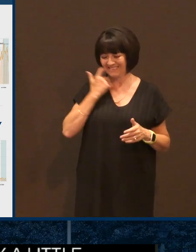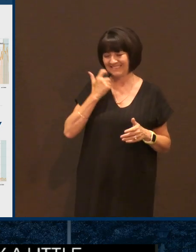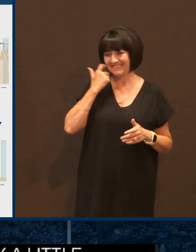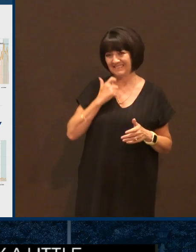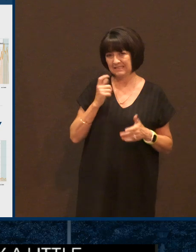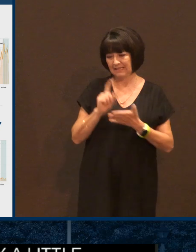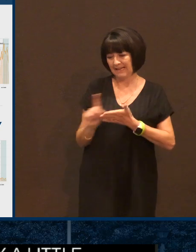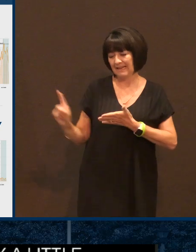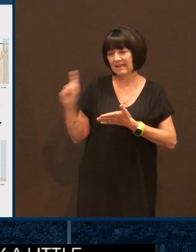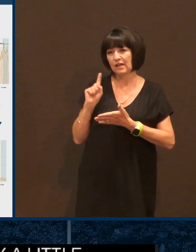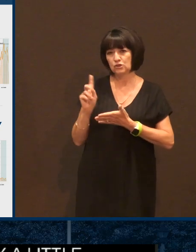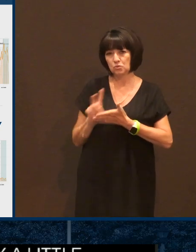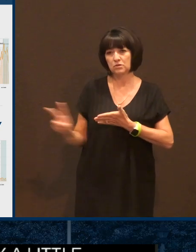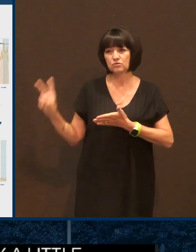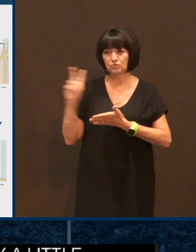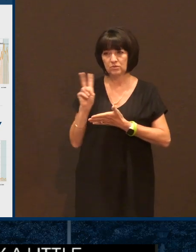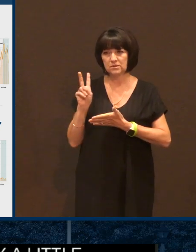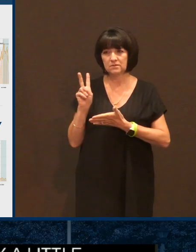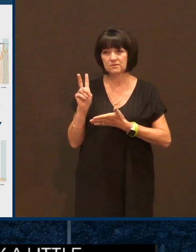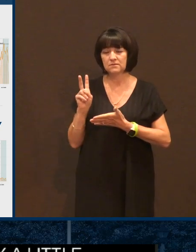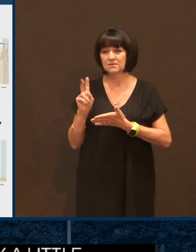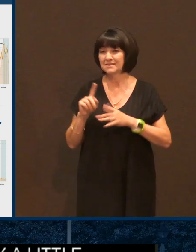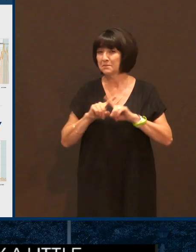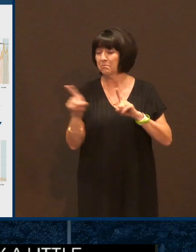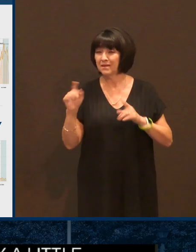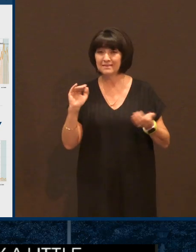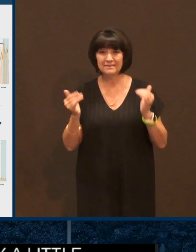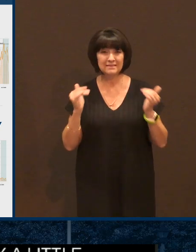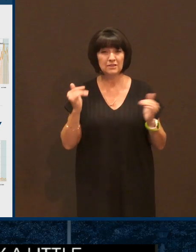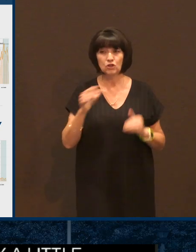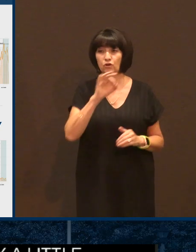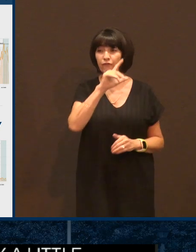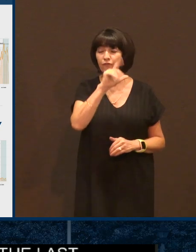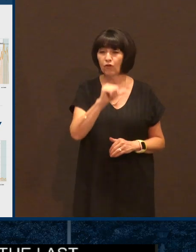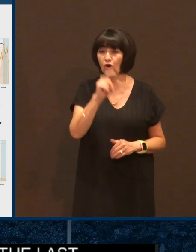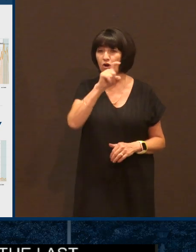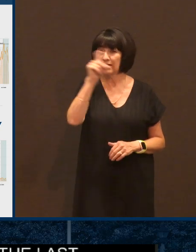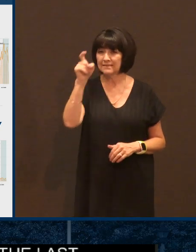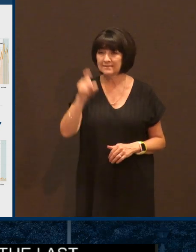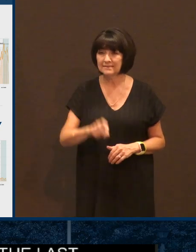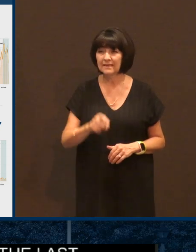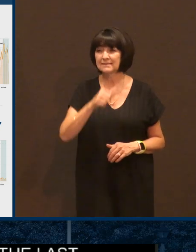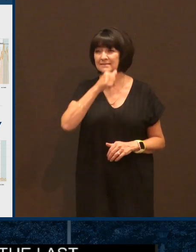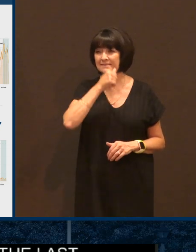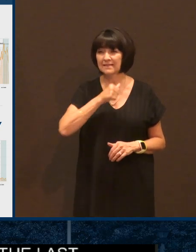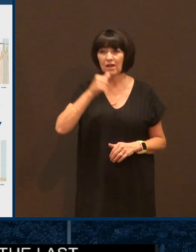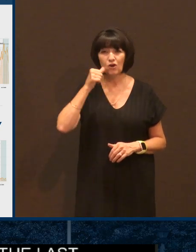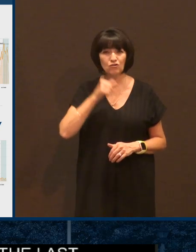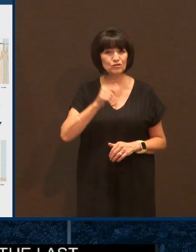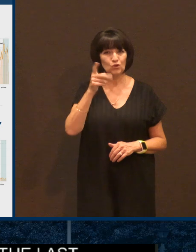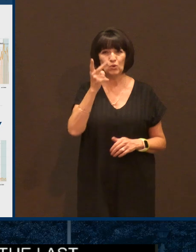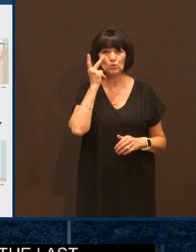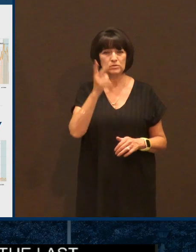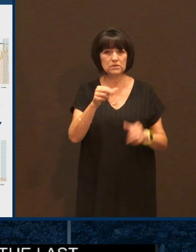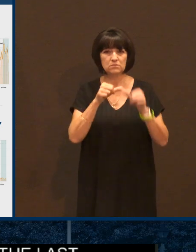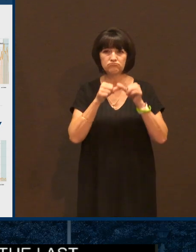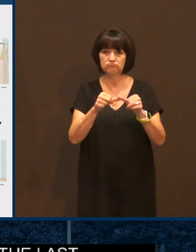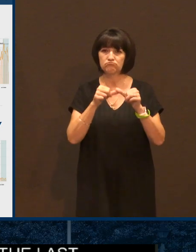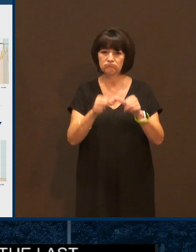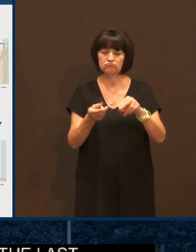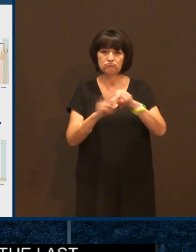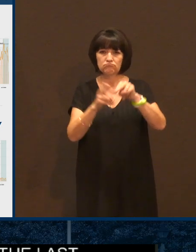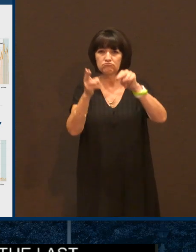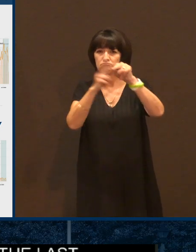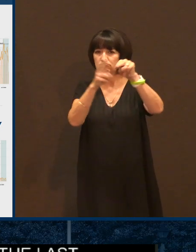two. Florida, Texas, and Arizona, and states like that, you can see a continual rise never